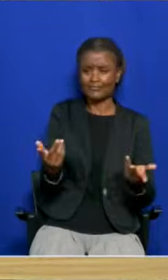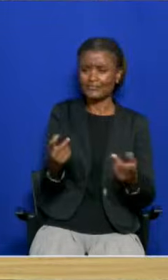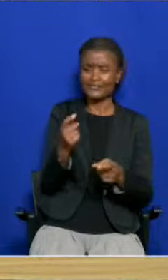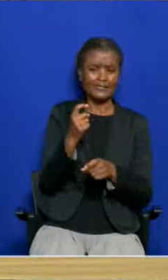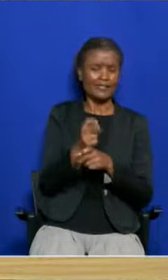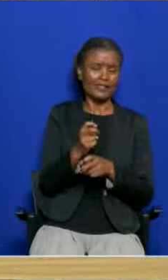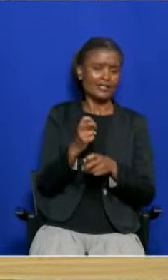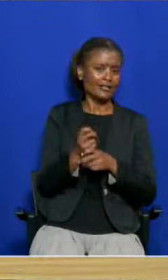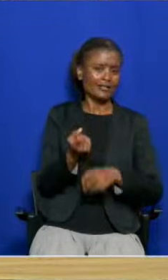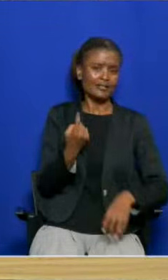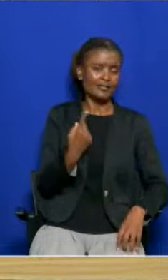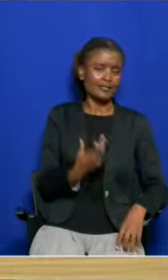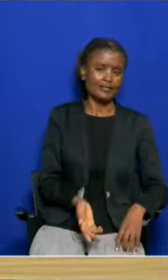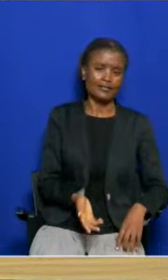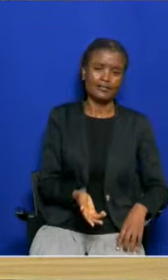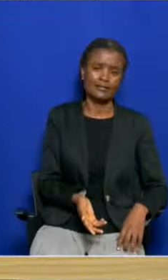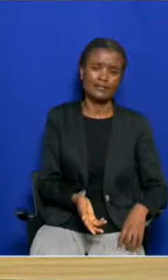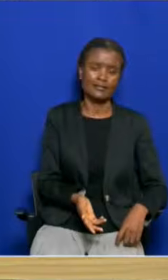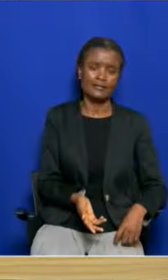this list.